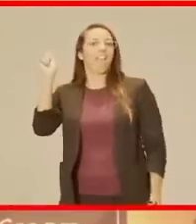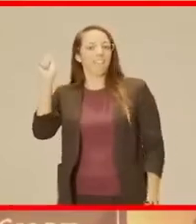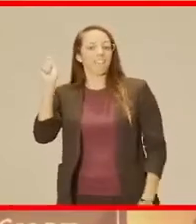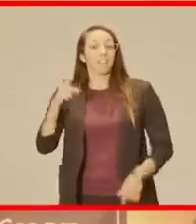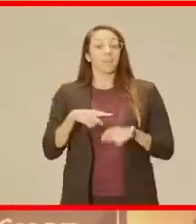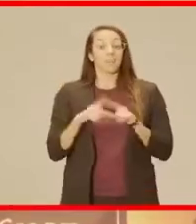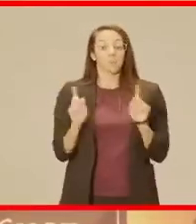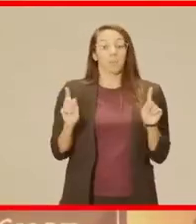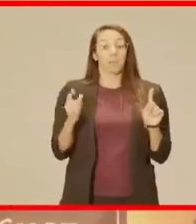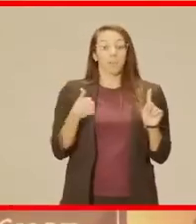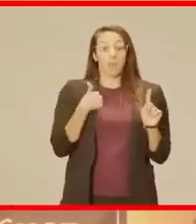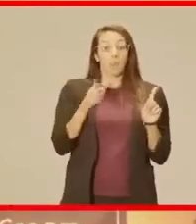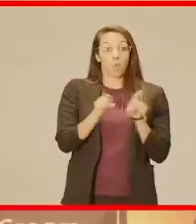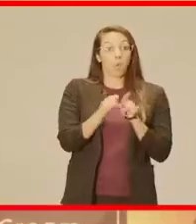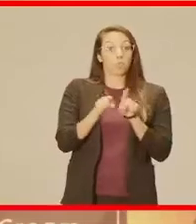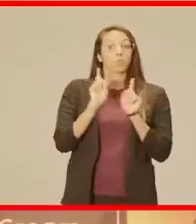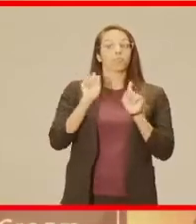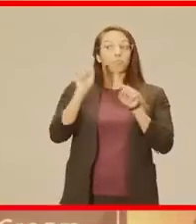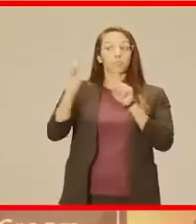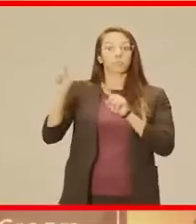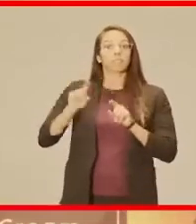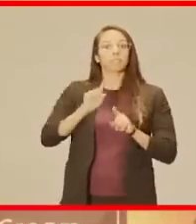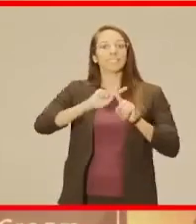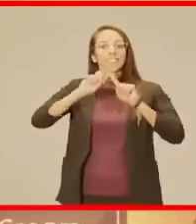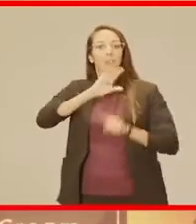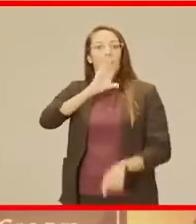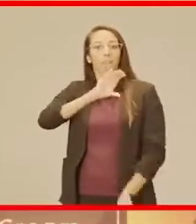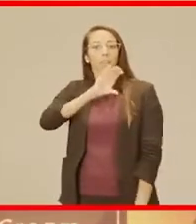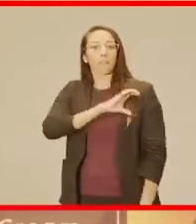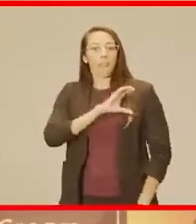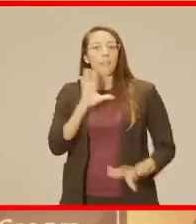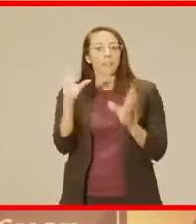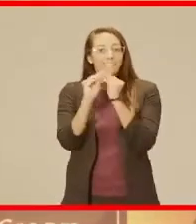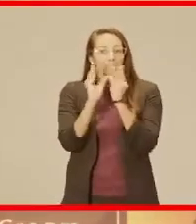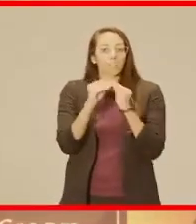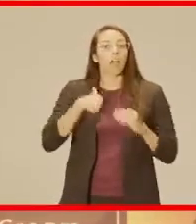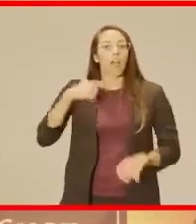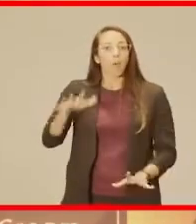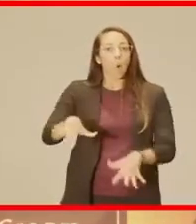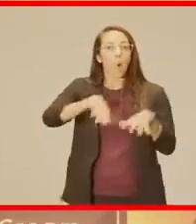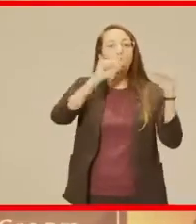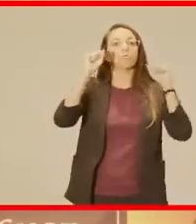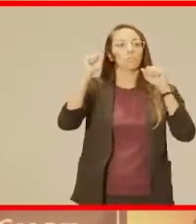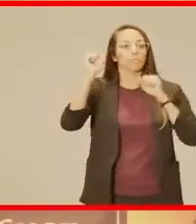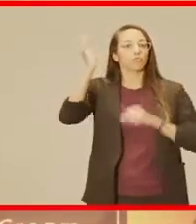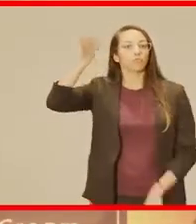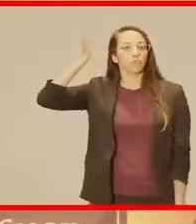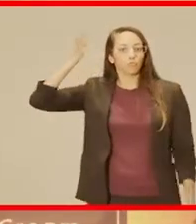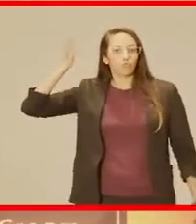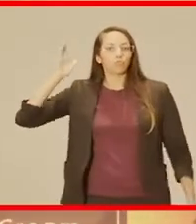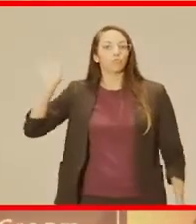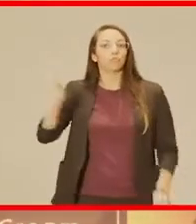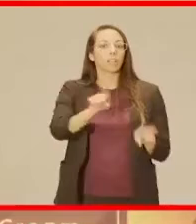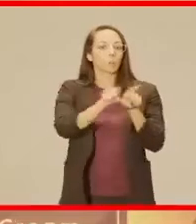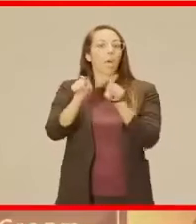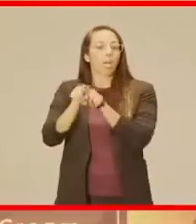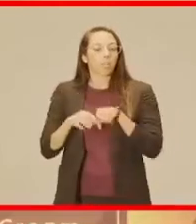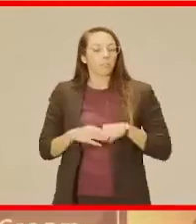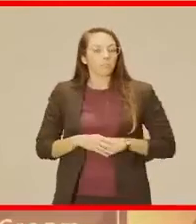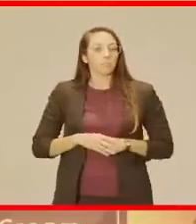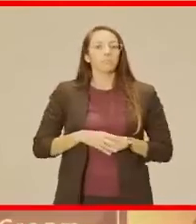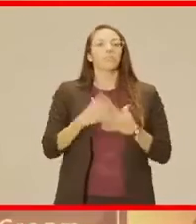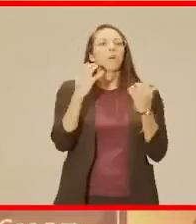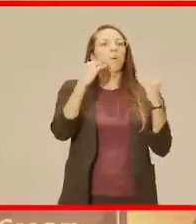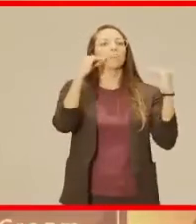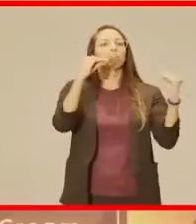at those anime conventions, host disability awareness presentations at them as well, in order to teach awareness